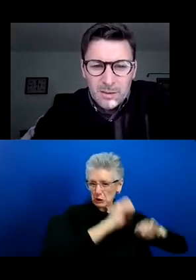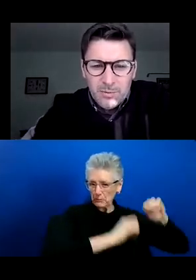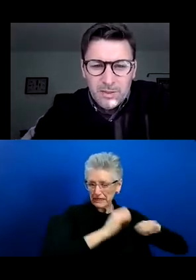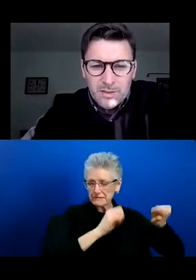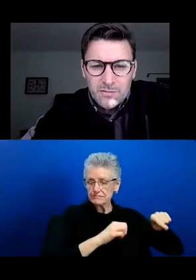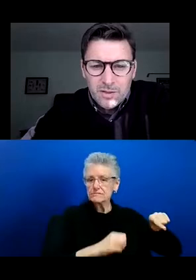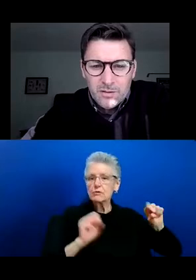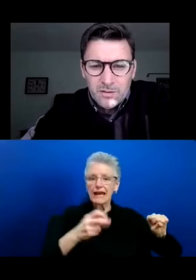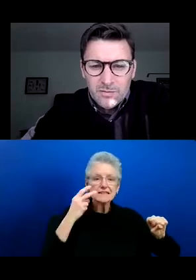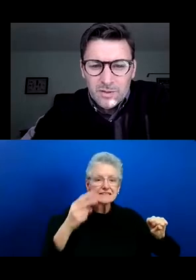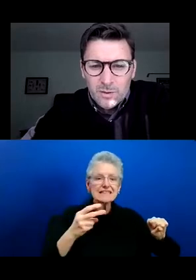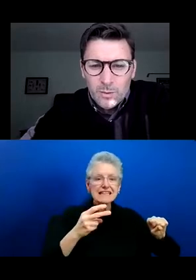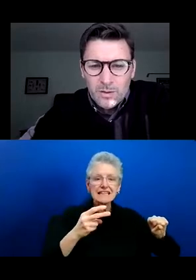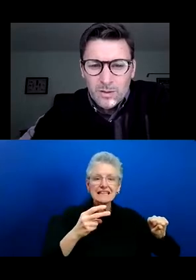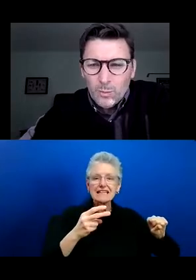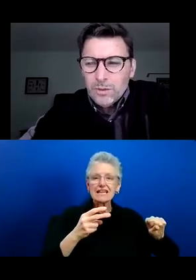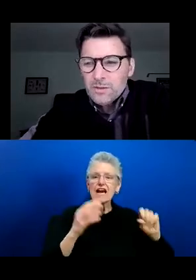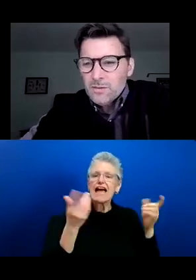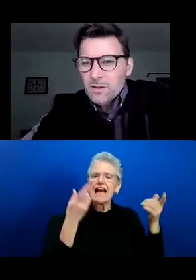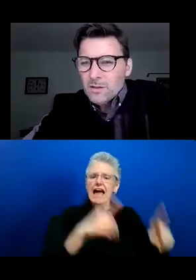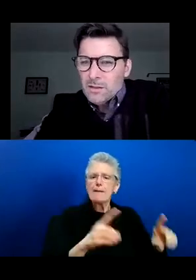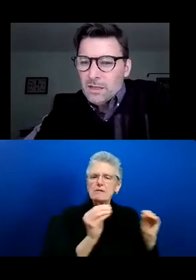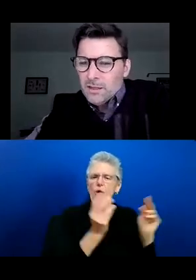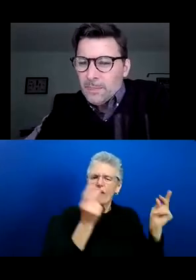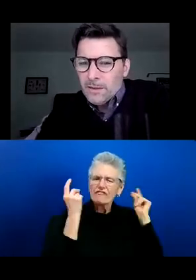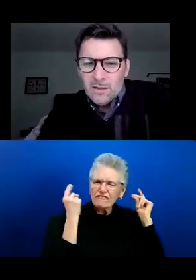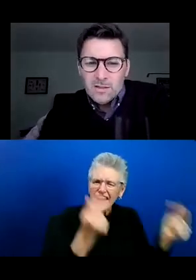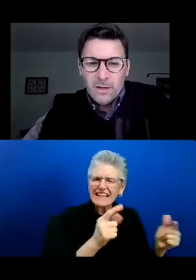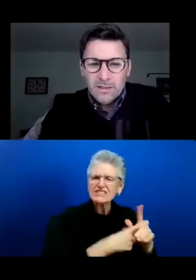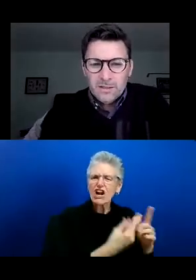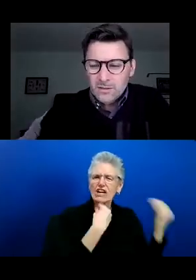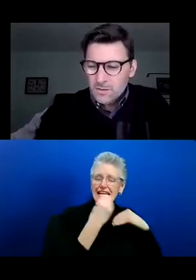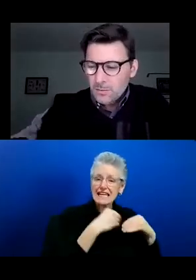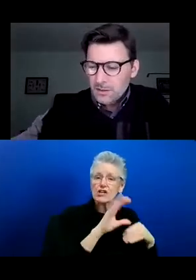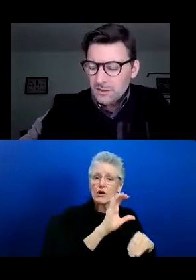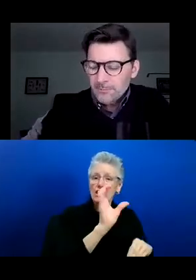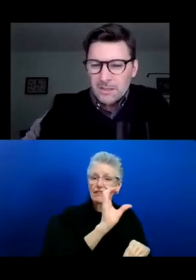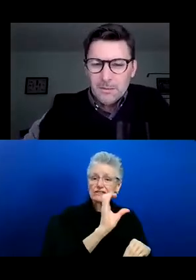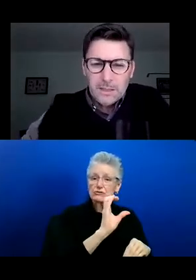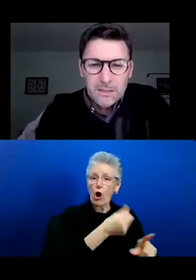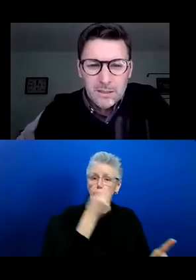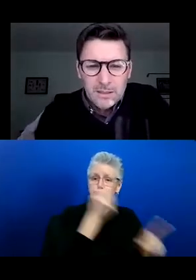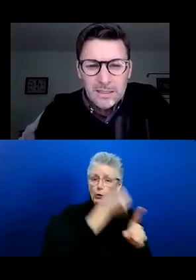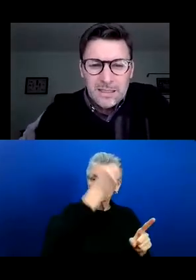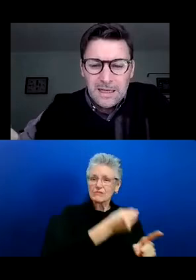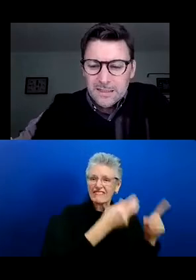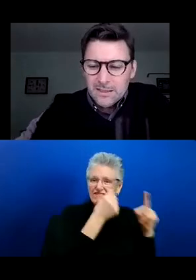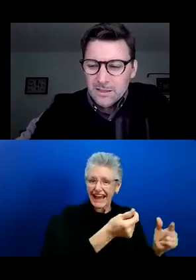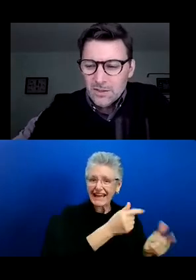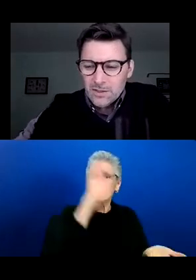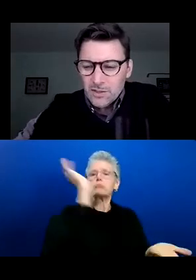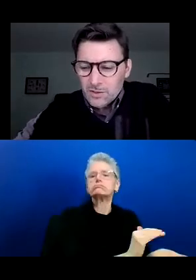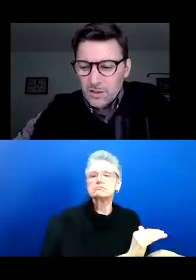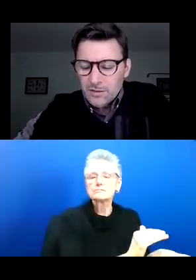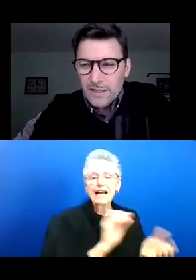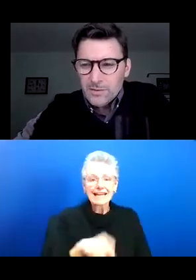a separation of the curves within weeks of starting the diet. So I can tell somebody in my clinic, I can get